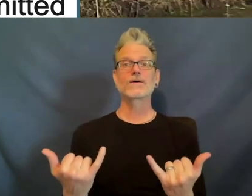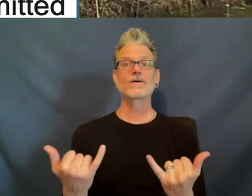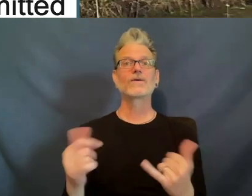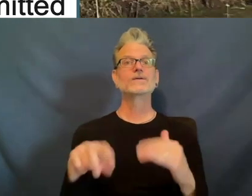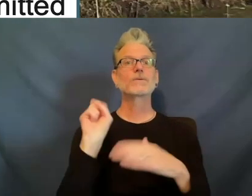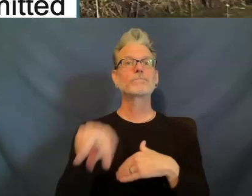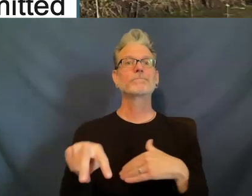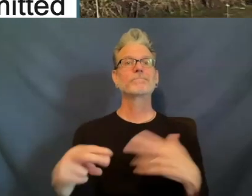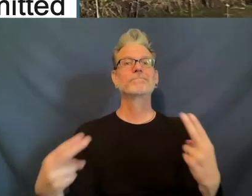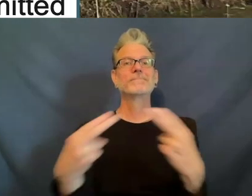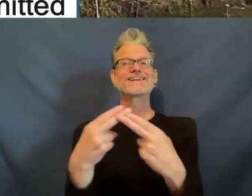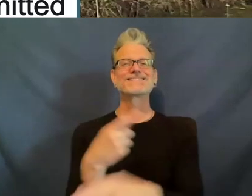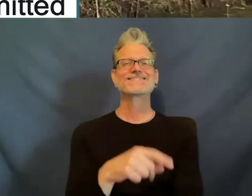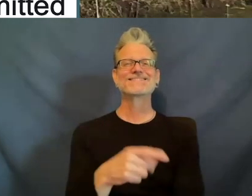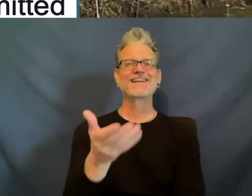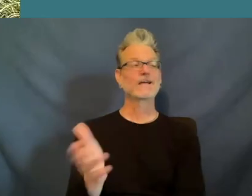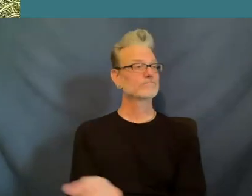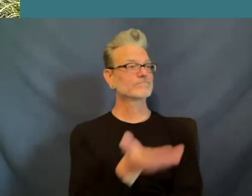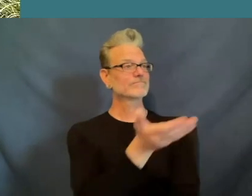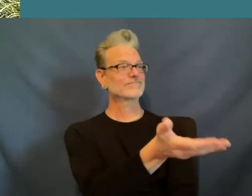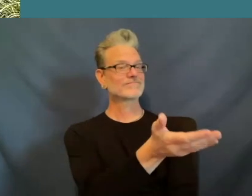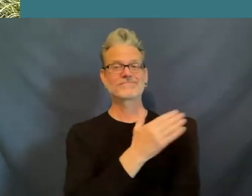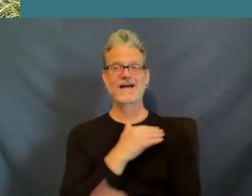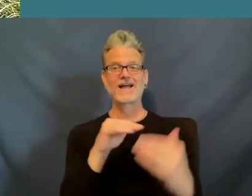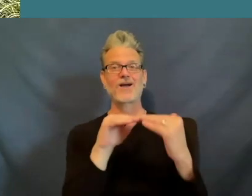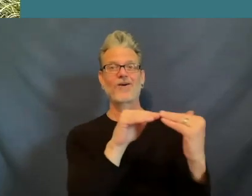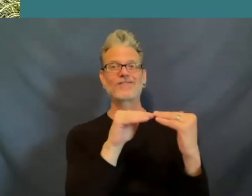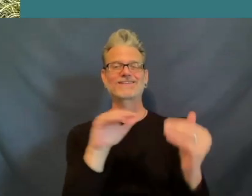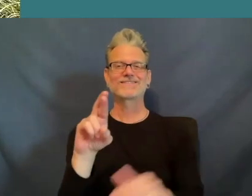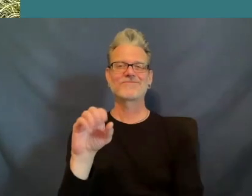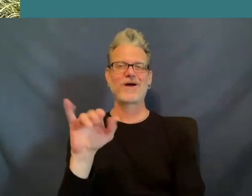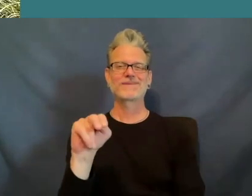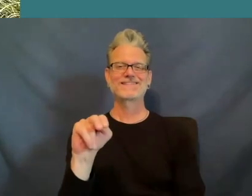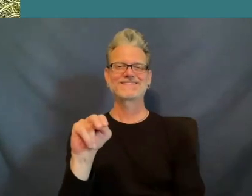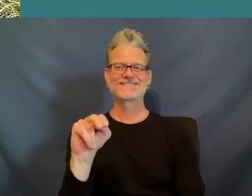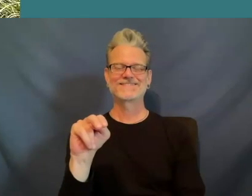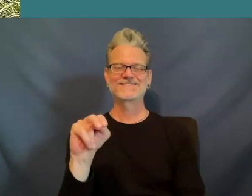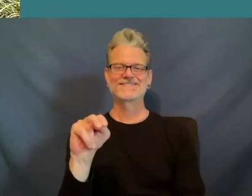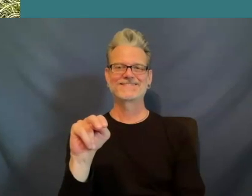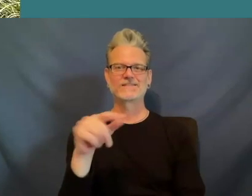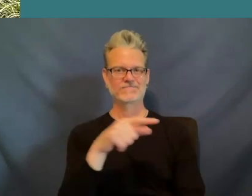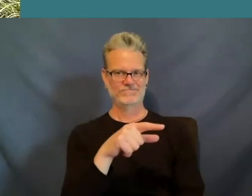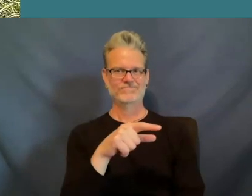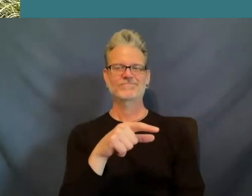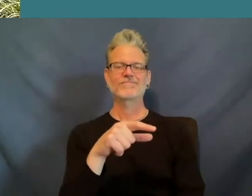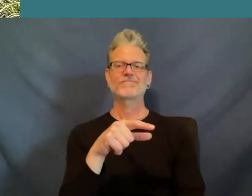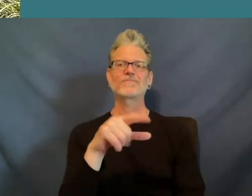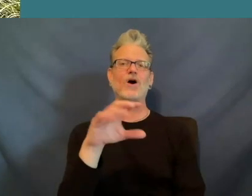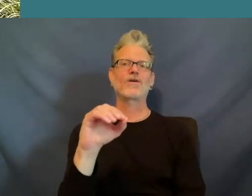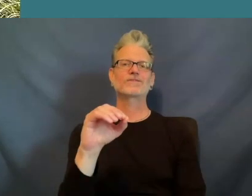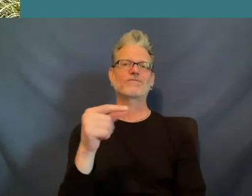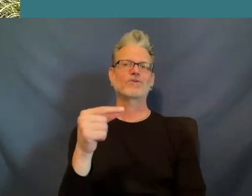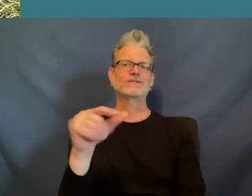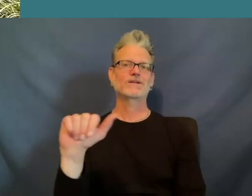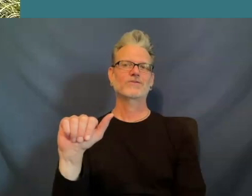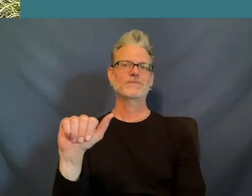slide and pass it on to my colleague Robin in the Office of Grants and Agreements Outreach and Partnership